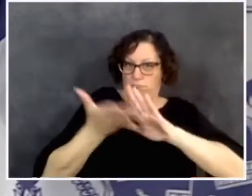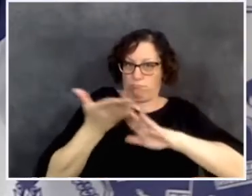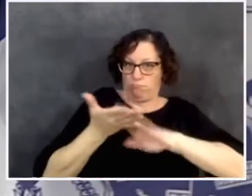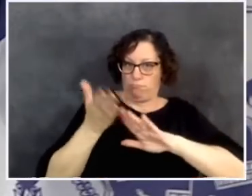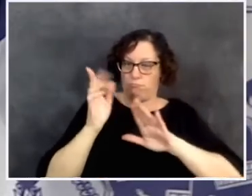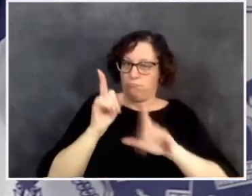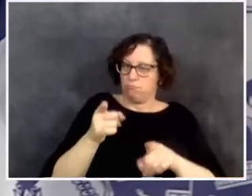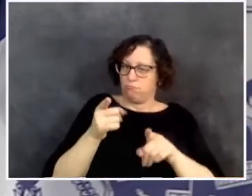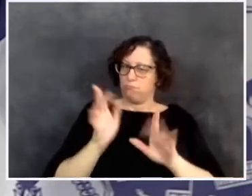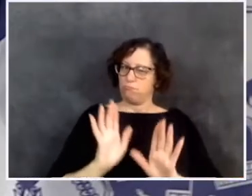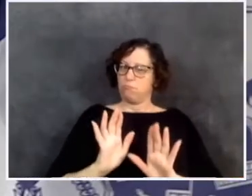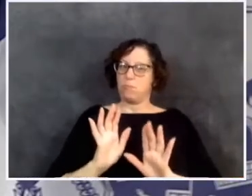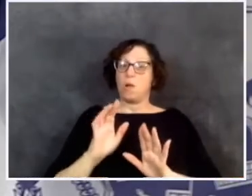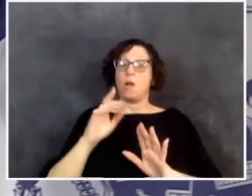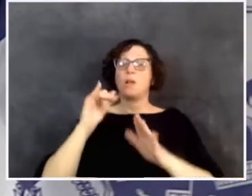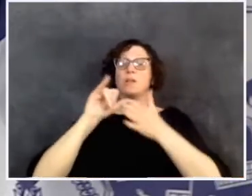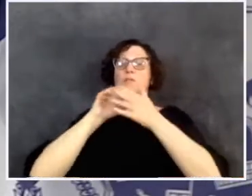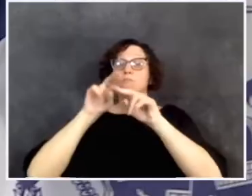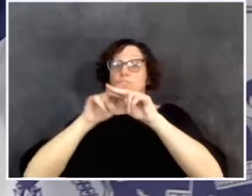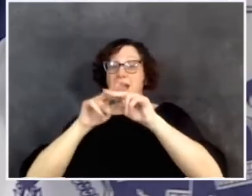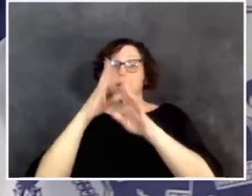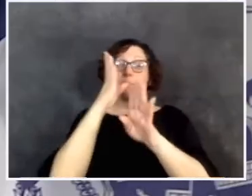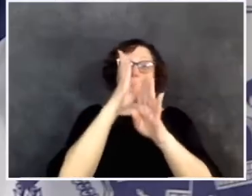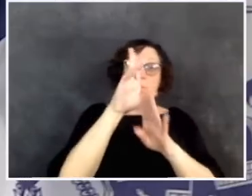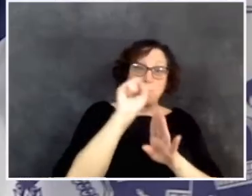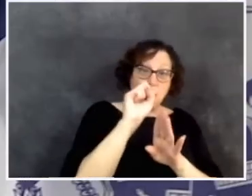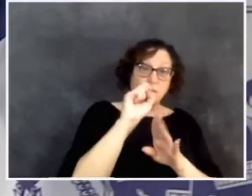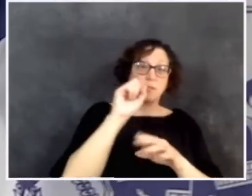to increase over time, we got to make sure that people can remain safe. So